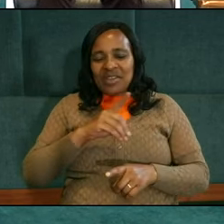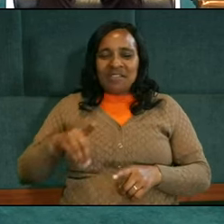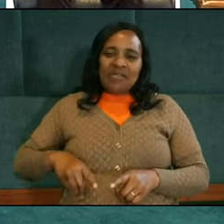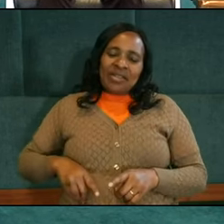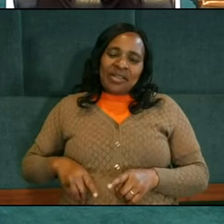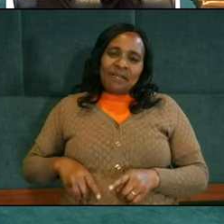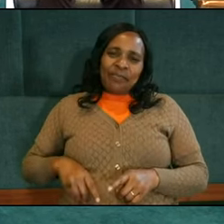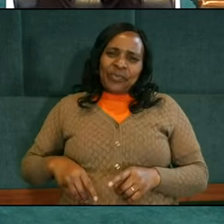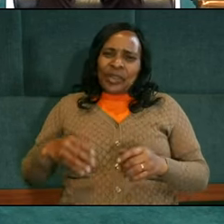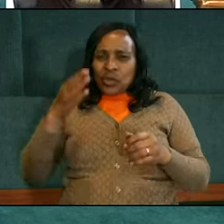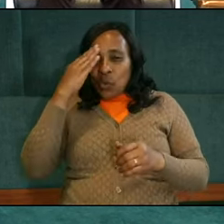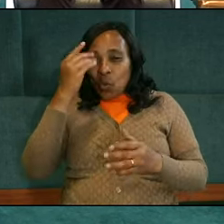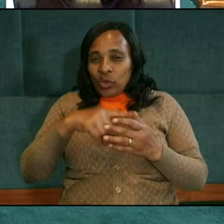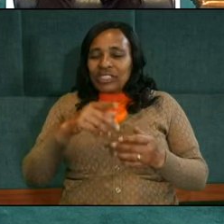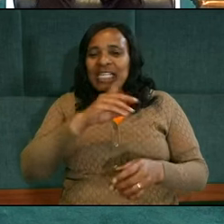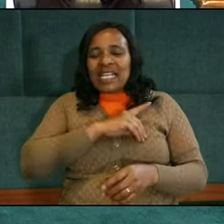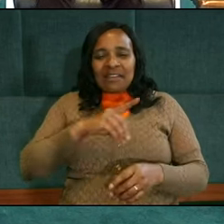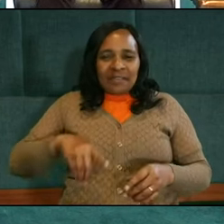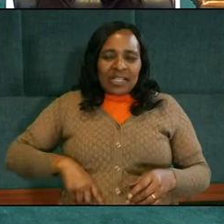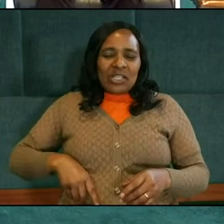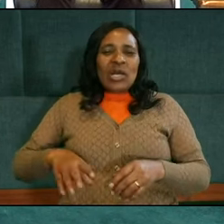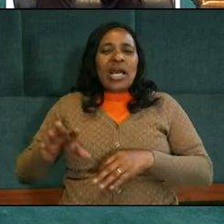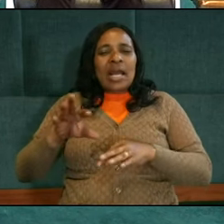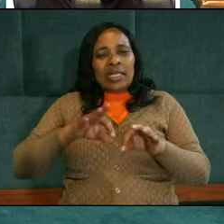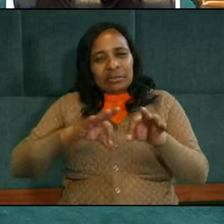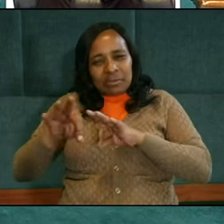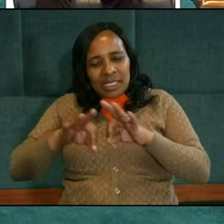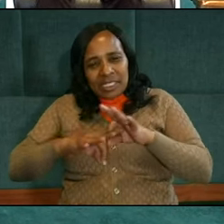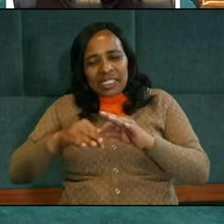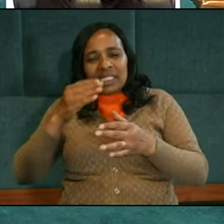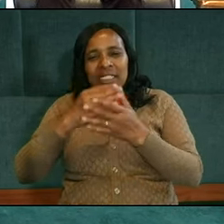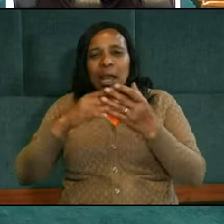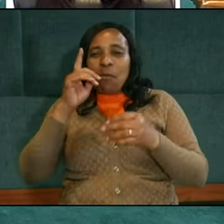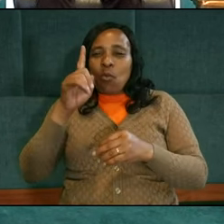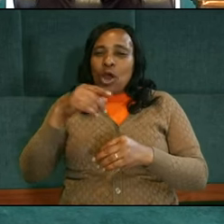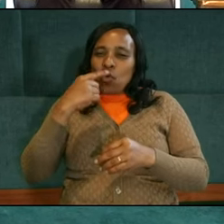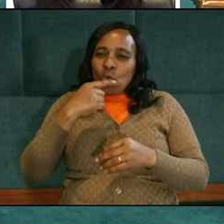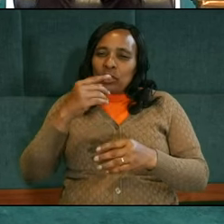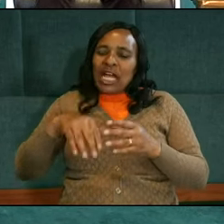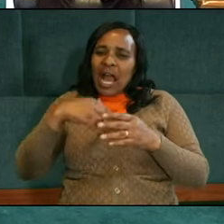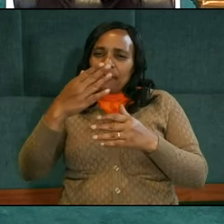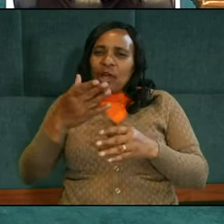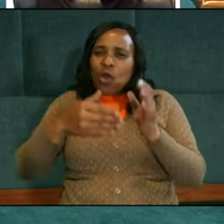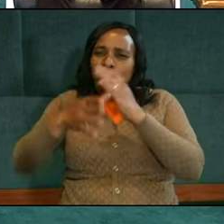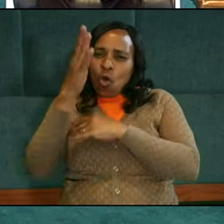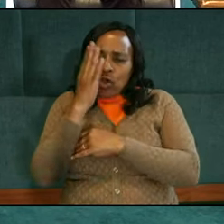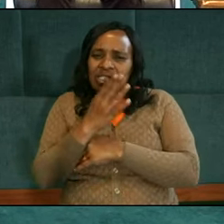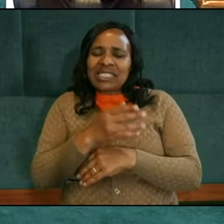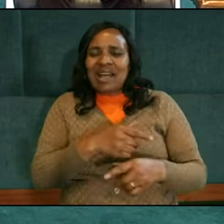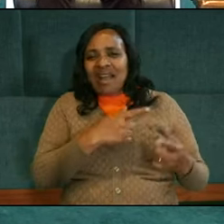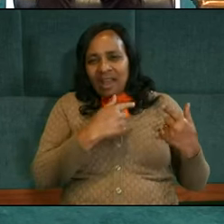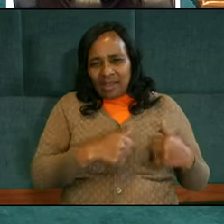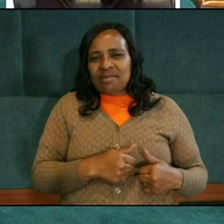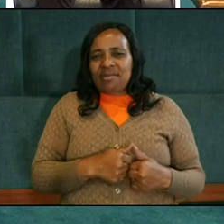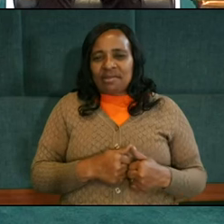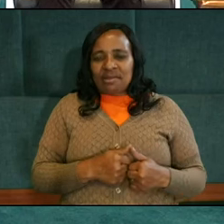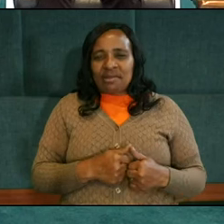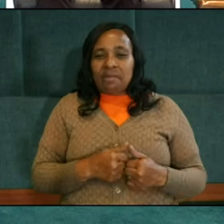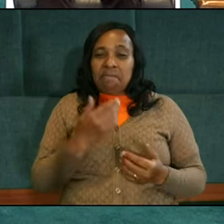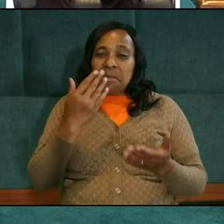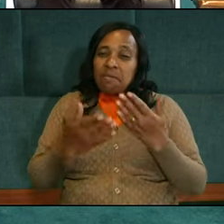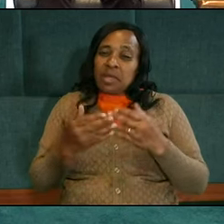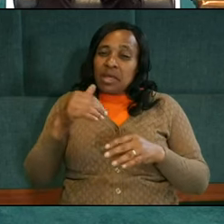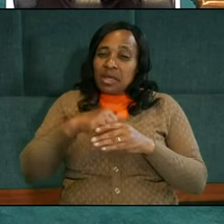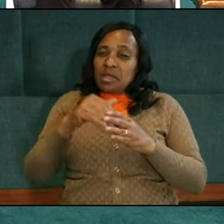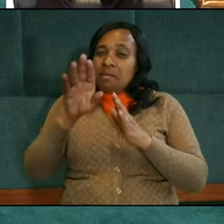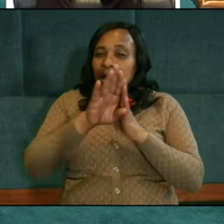And you know, David was described as someone mm-hmm. who was after God's own heart. Are there any two people that come to your mind, maybe in the